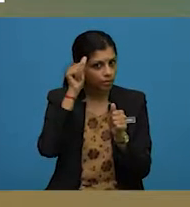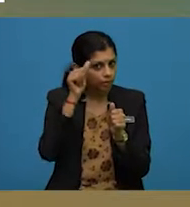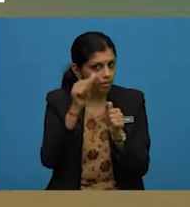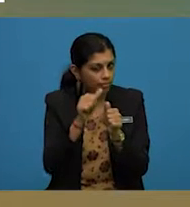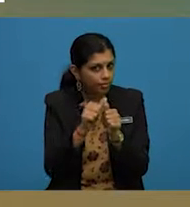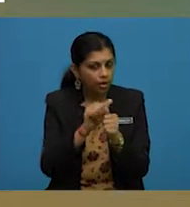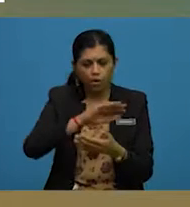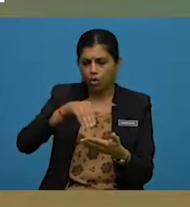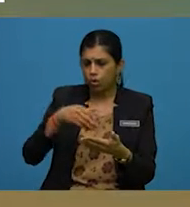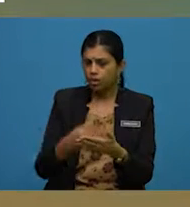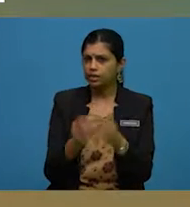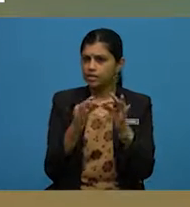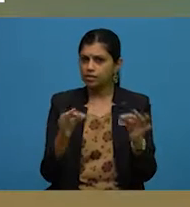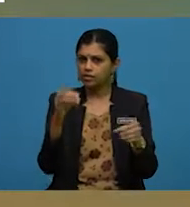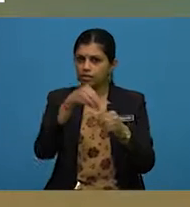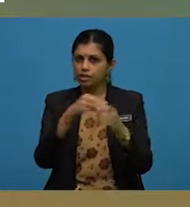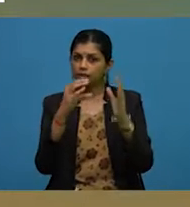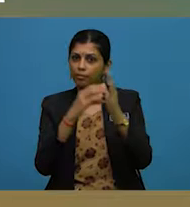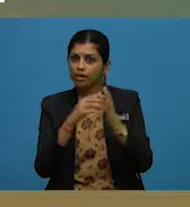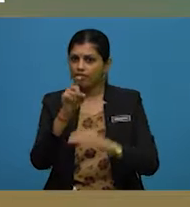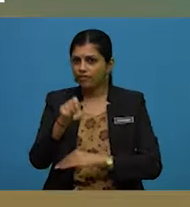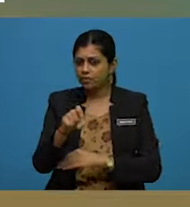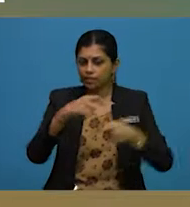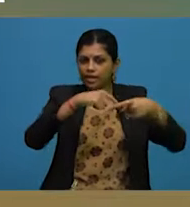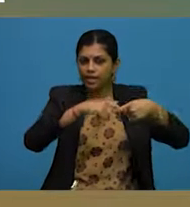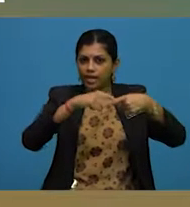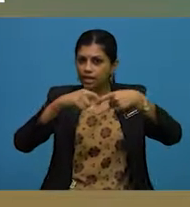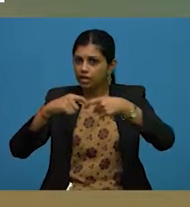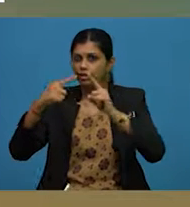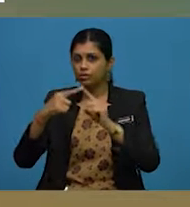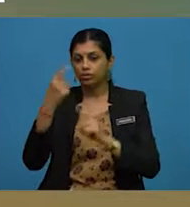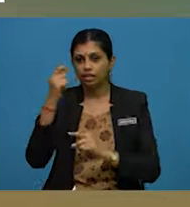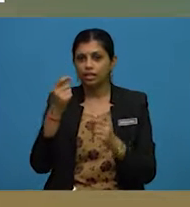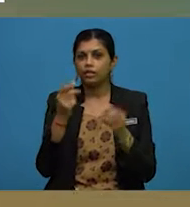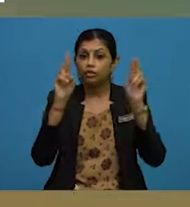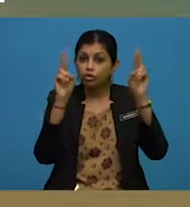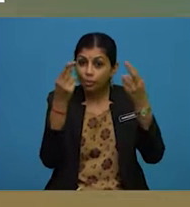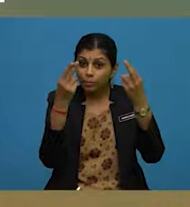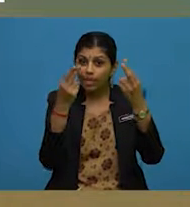Remember that all the sentences in a paragraph must be connected to the topic